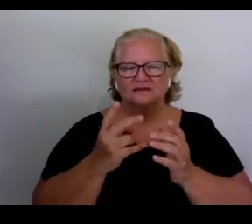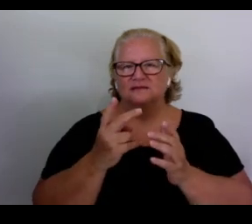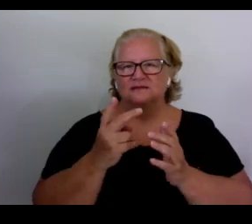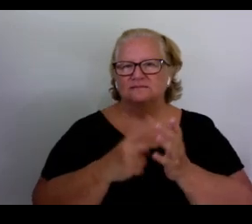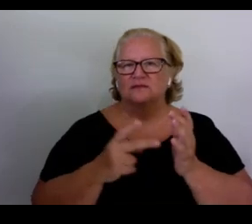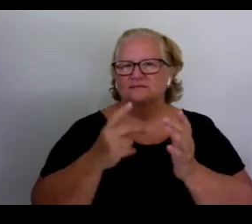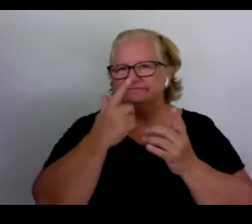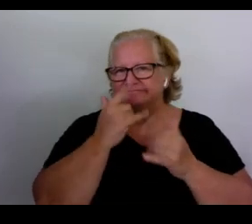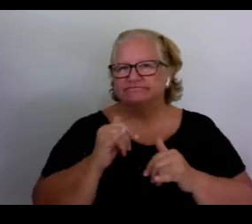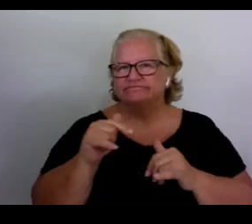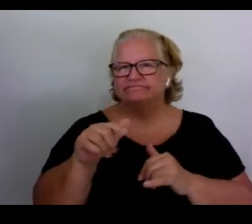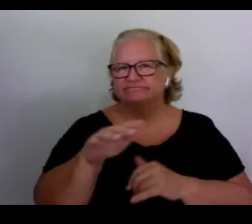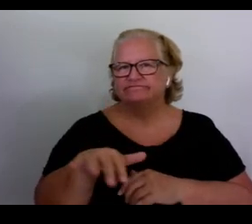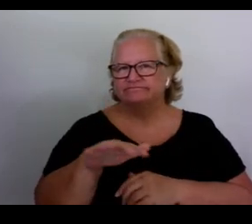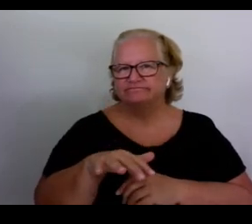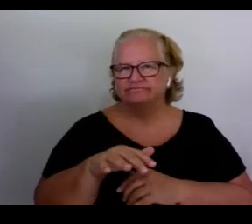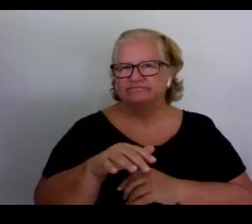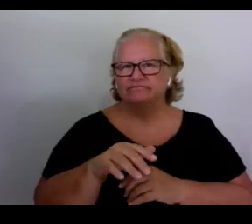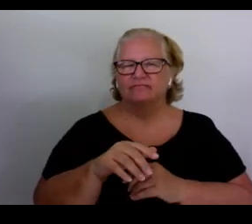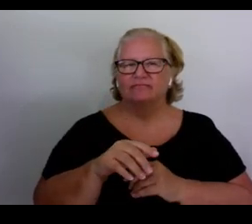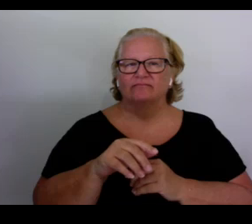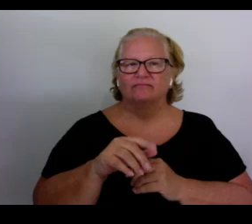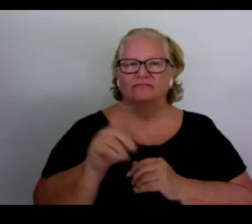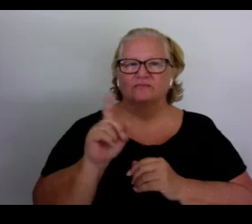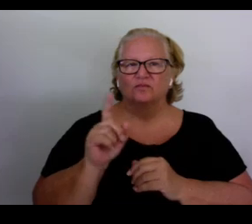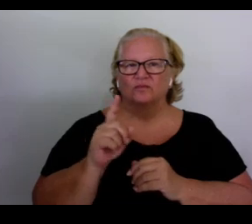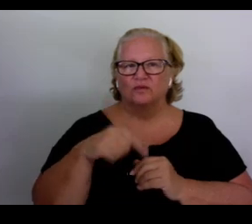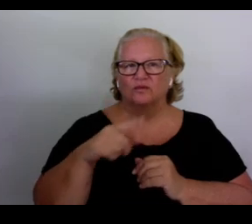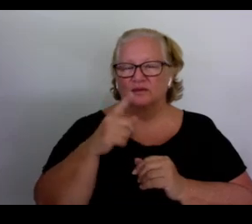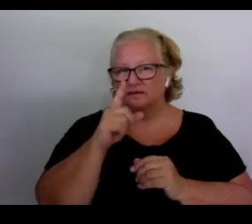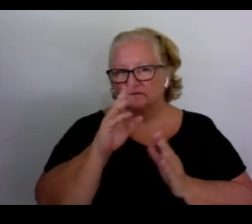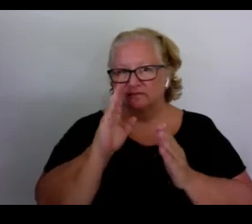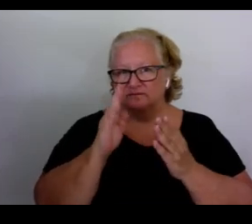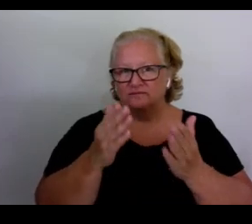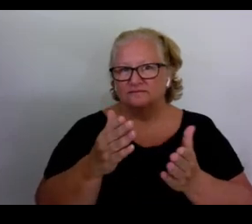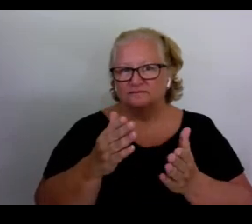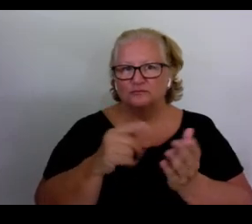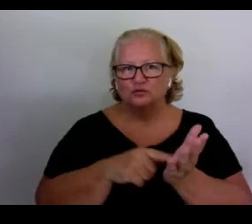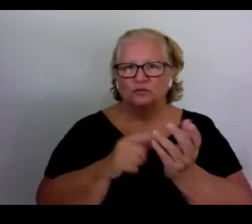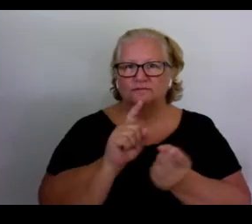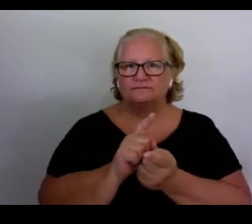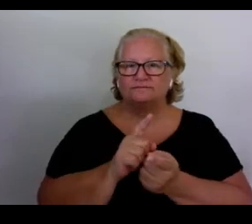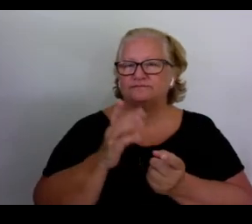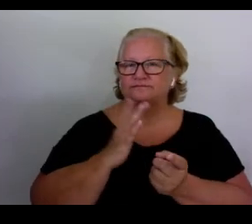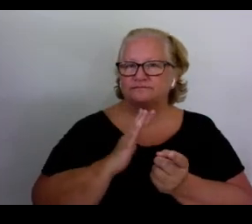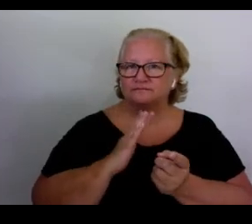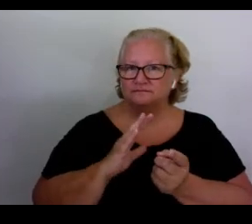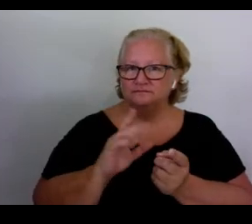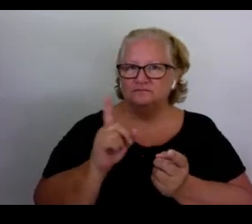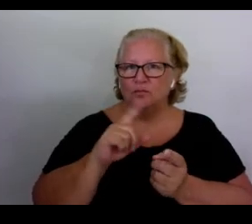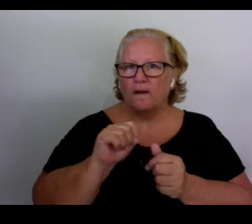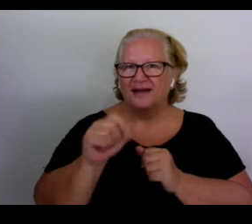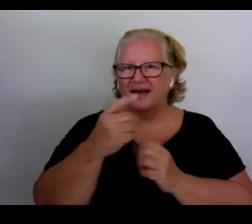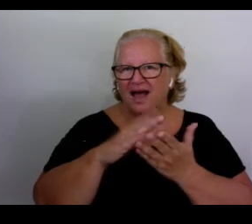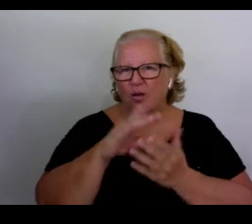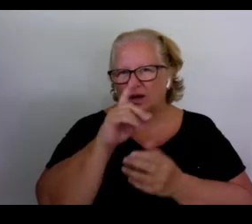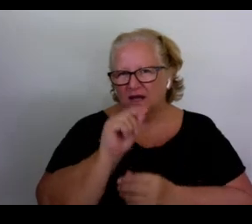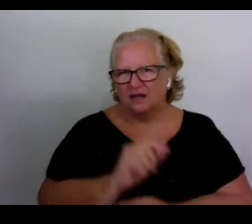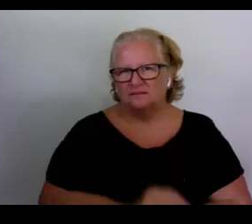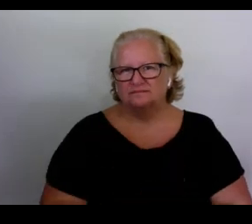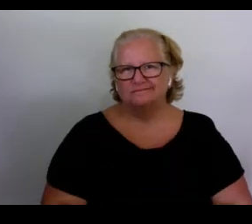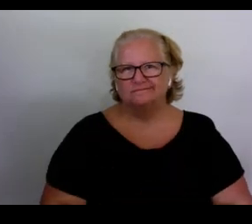space. What any of us can focus on is meeting the need that's before us in the best way that we can.